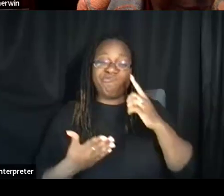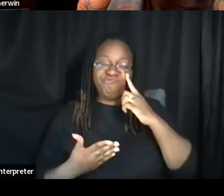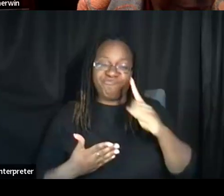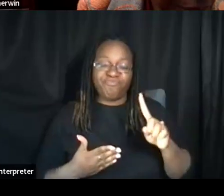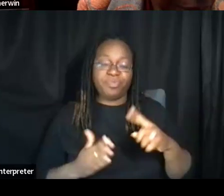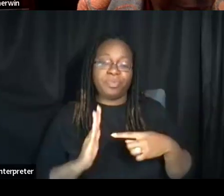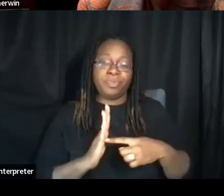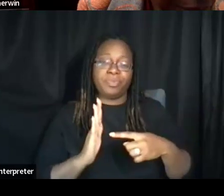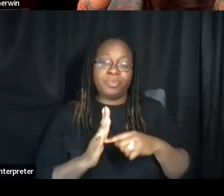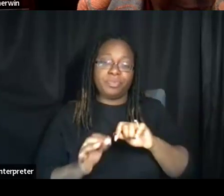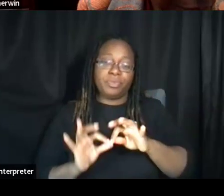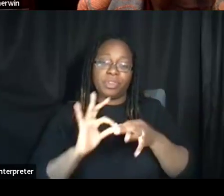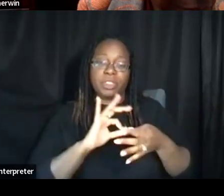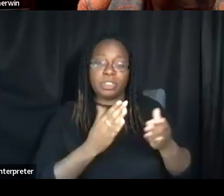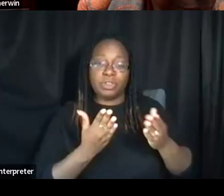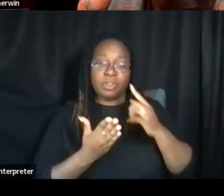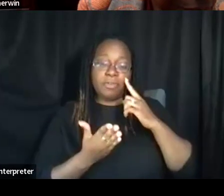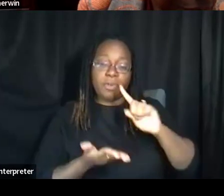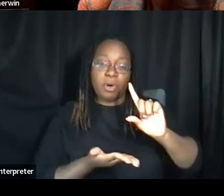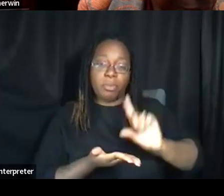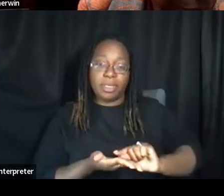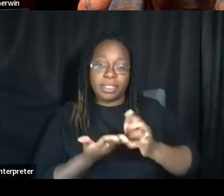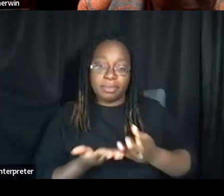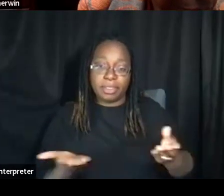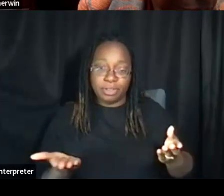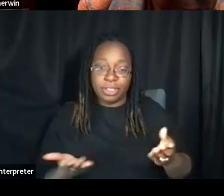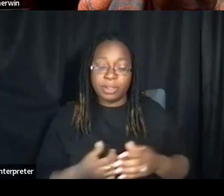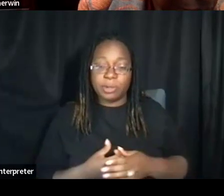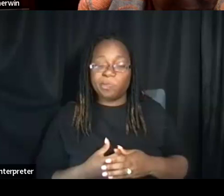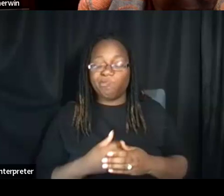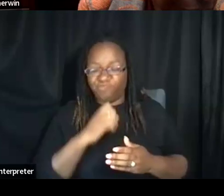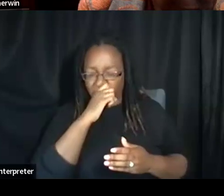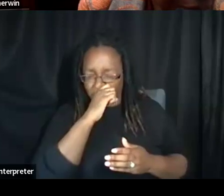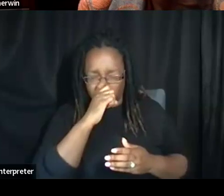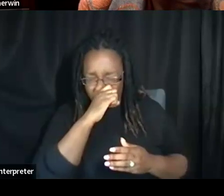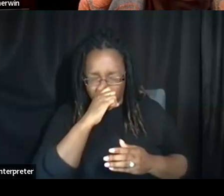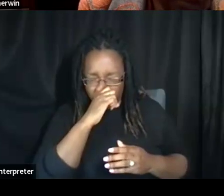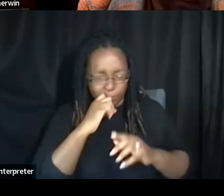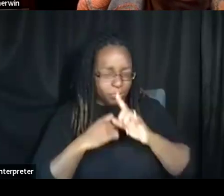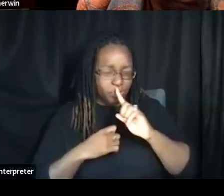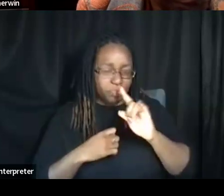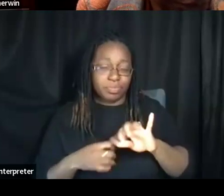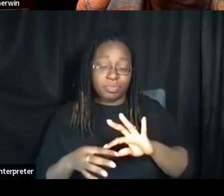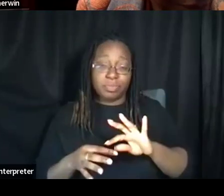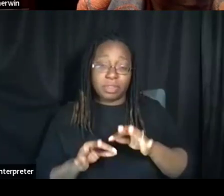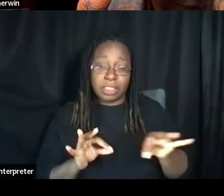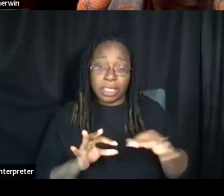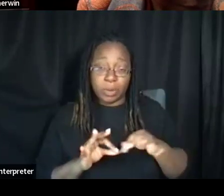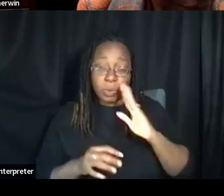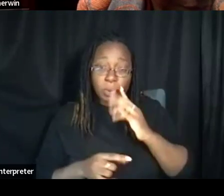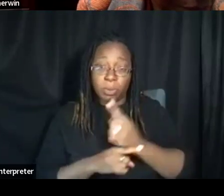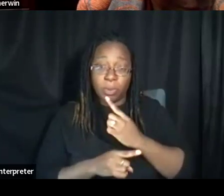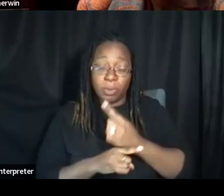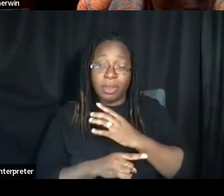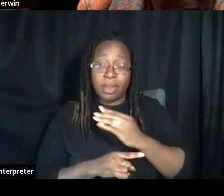affordable translation services for printed materials and ways to ensure the language is appropriate and